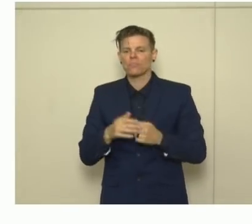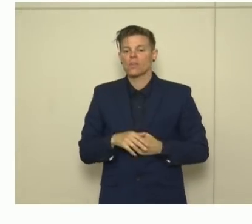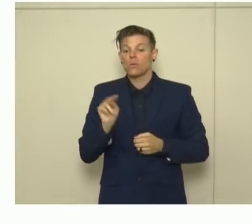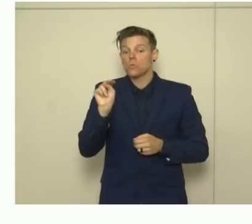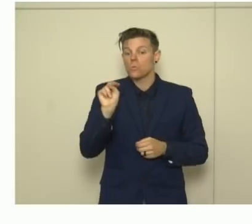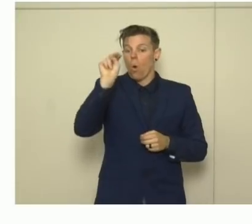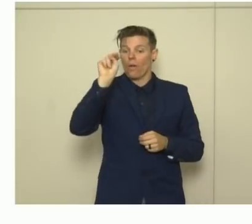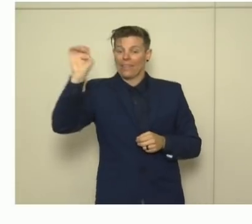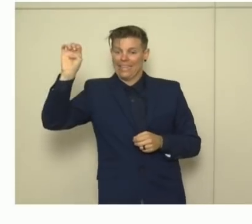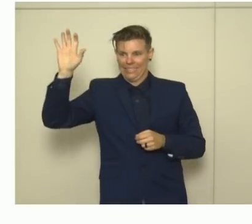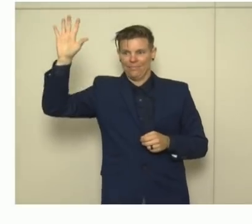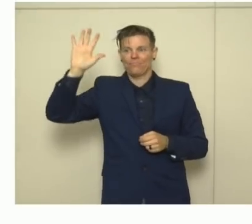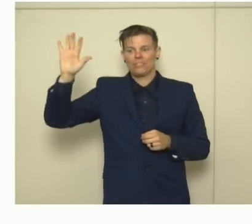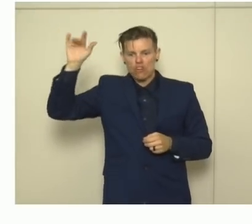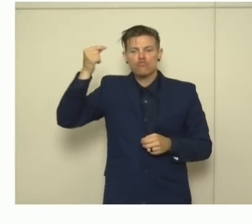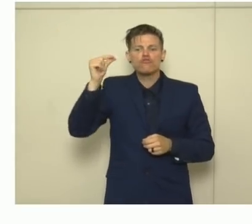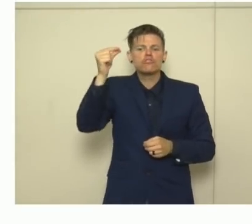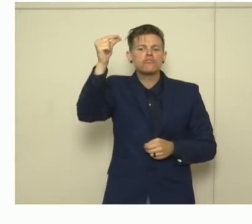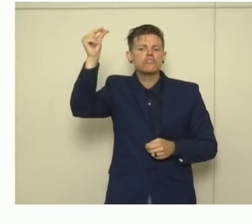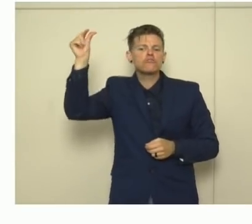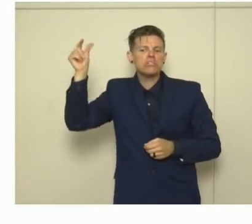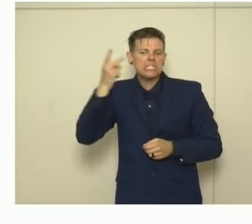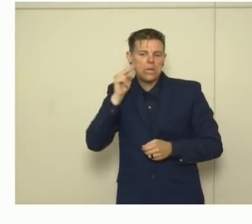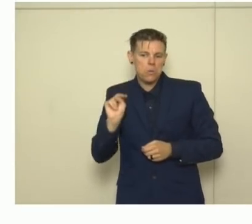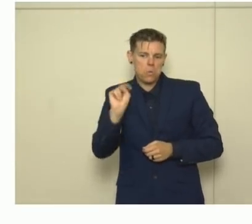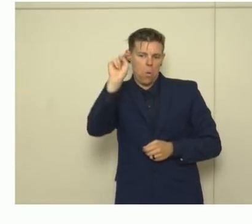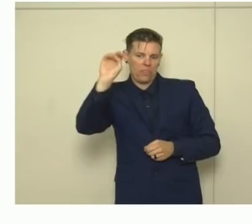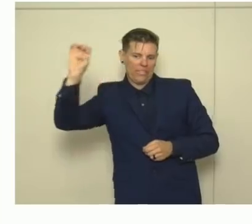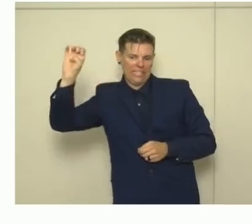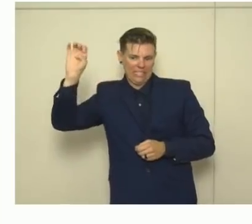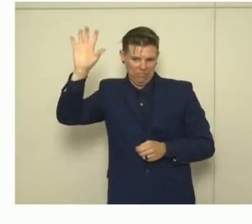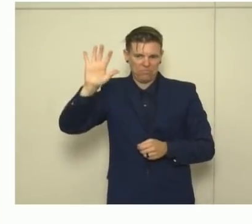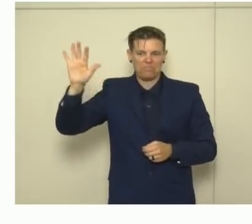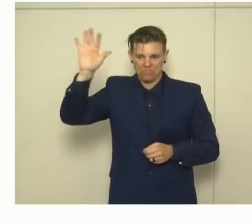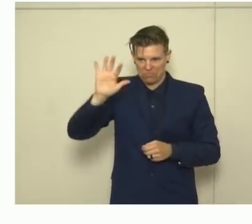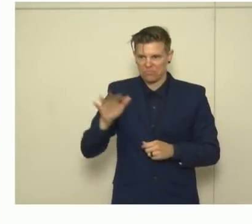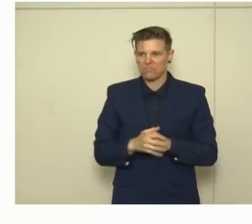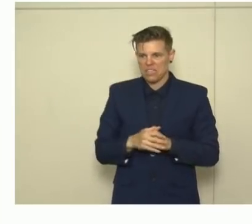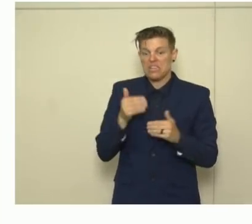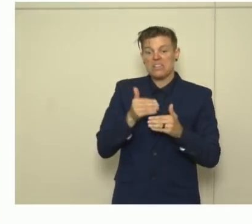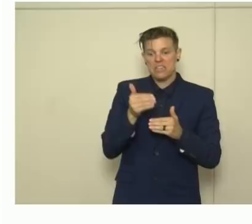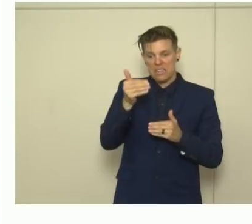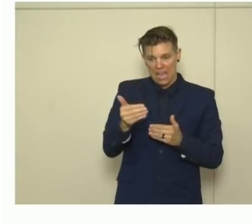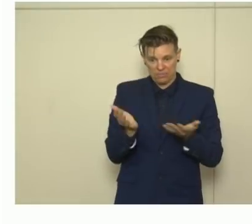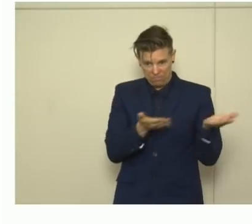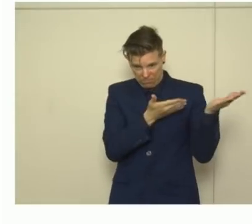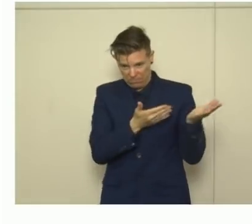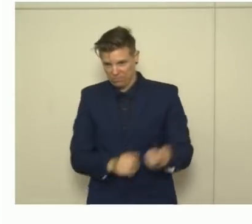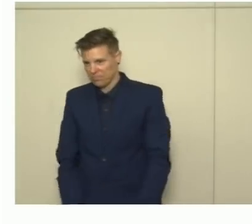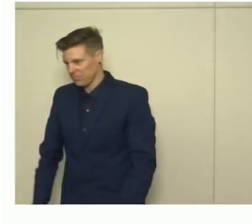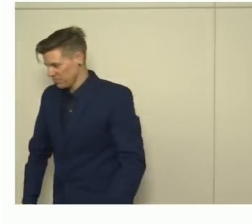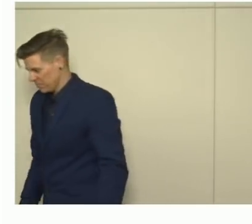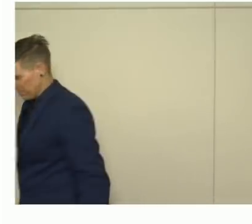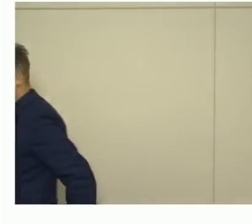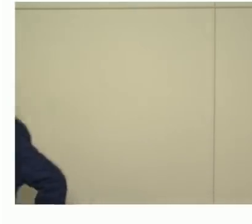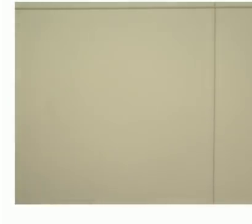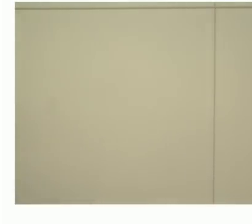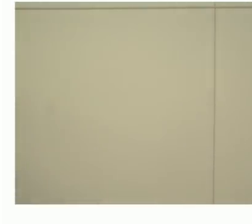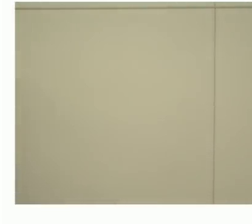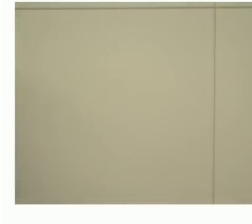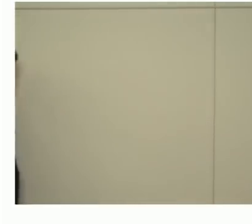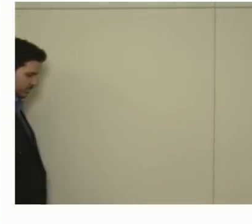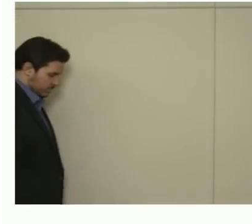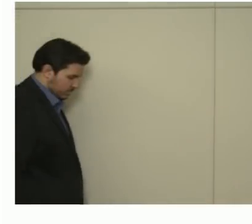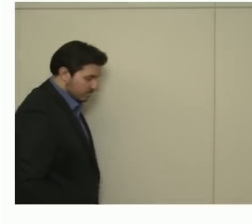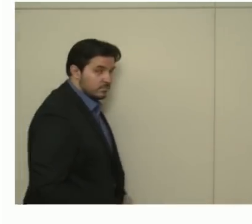is great. I don't have a specific slide. Well, let's go to the next slide that lists all the gating criteria, and I'll make comments about each. Our spread rate